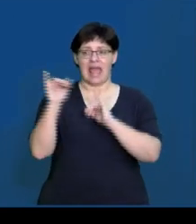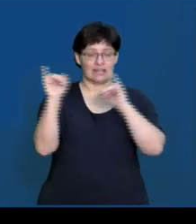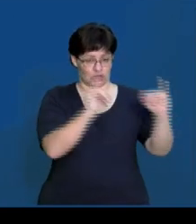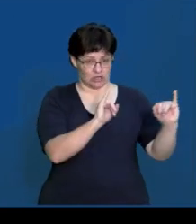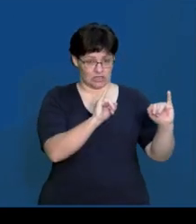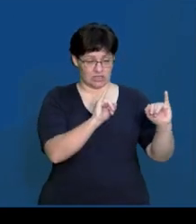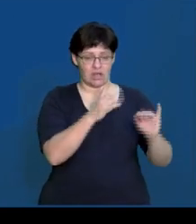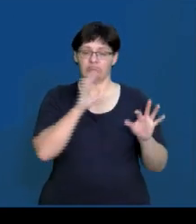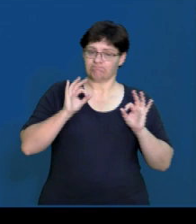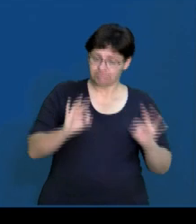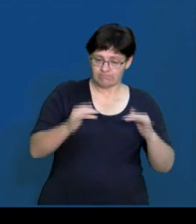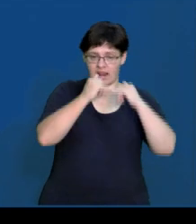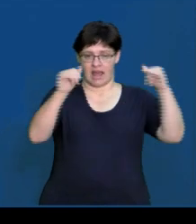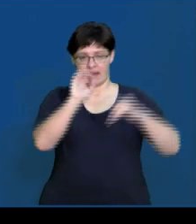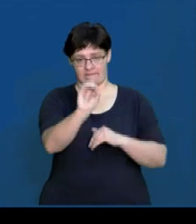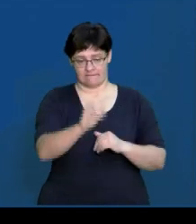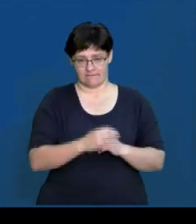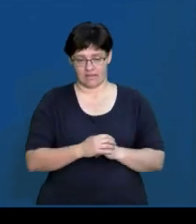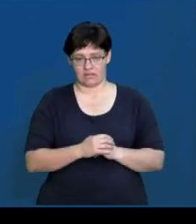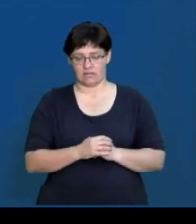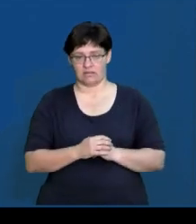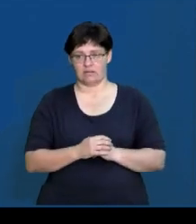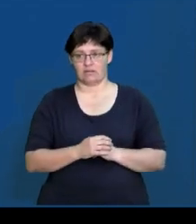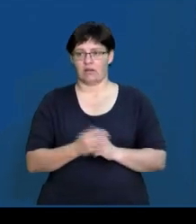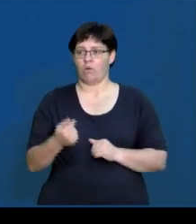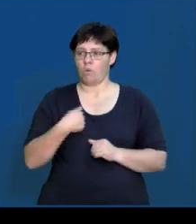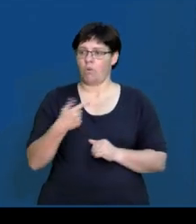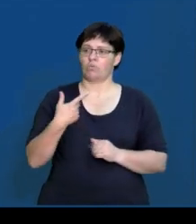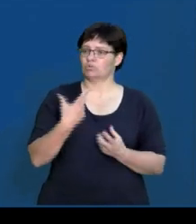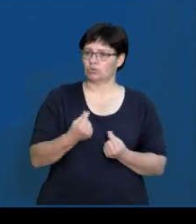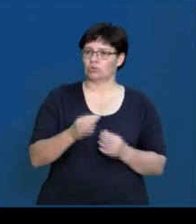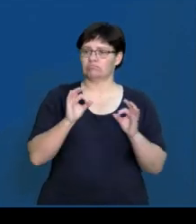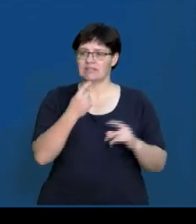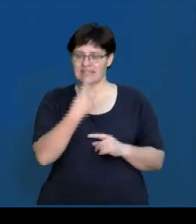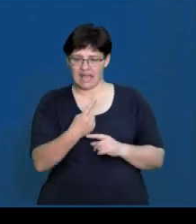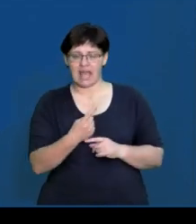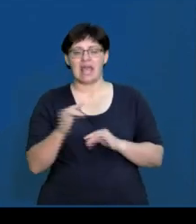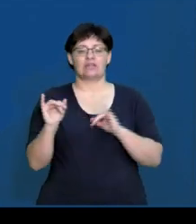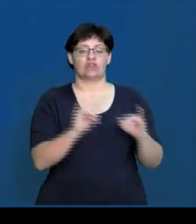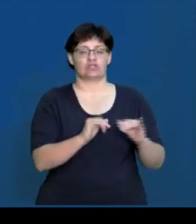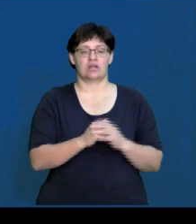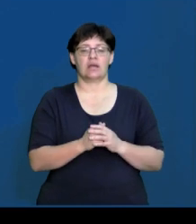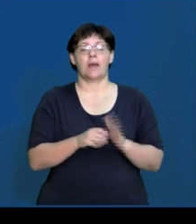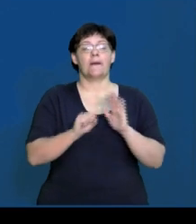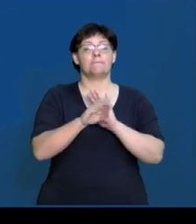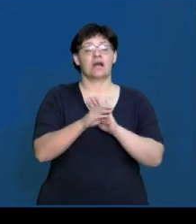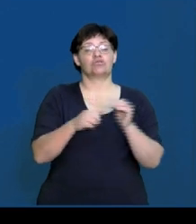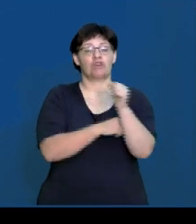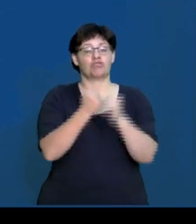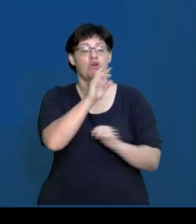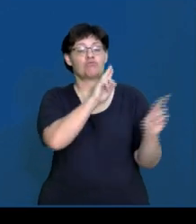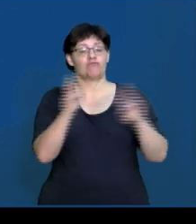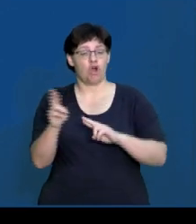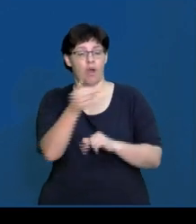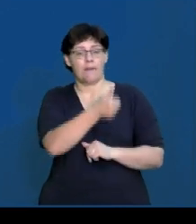that this is an introduction? It's properly underlined there. What are we going to typically say as our introduction? A